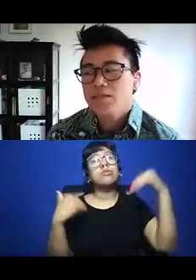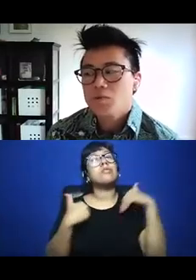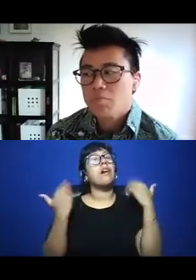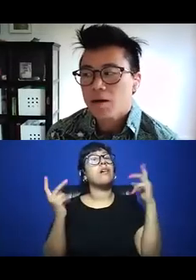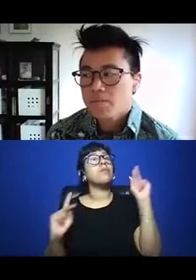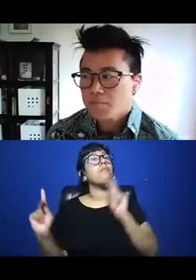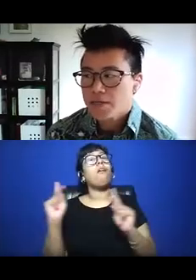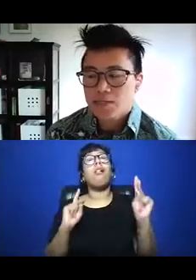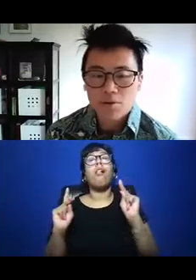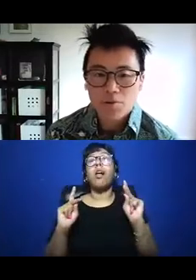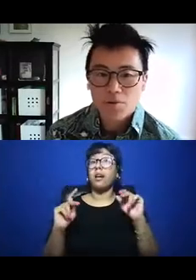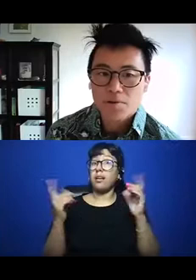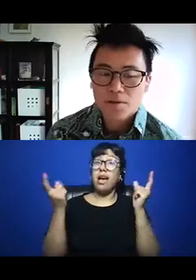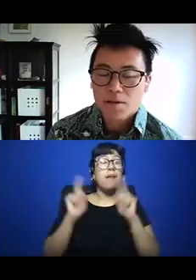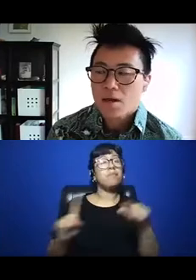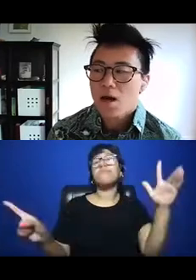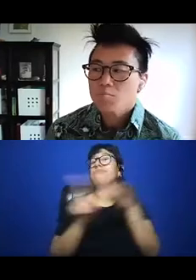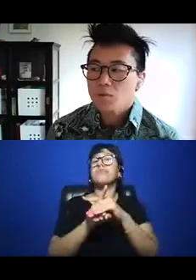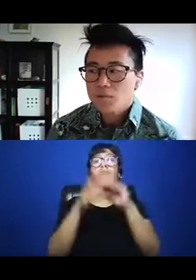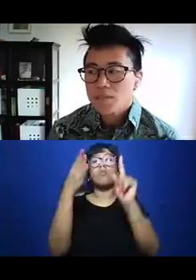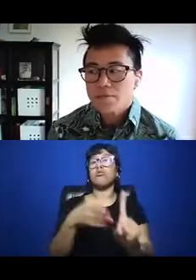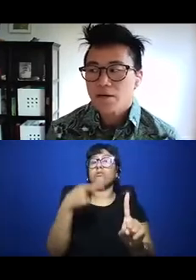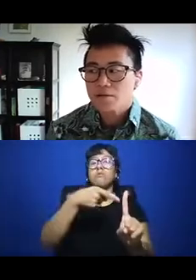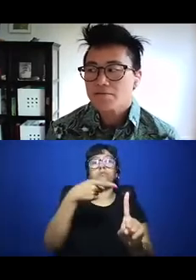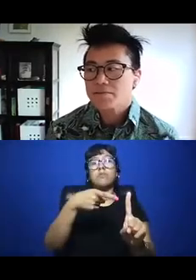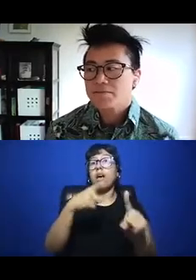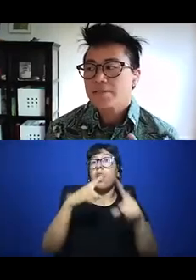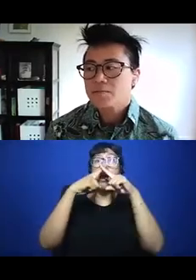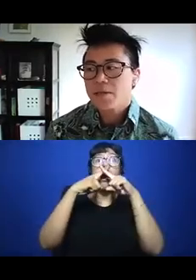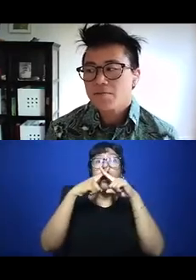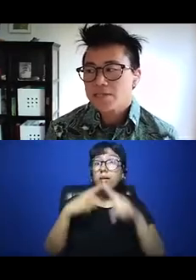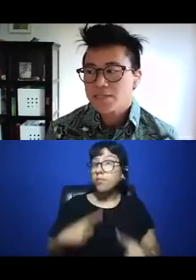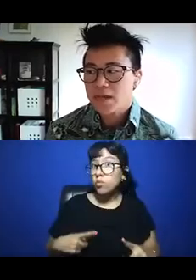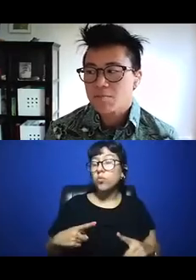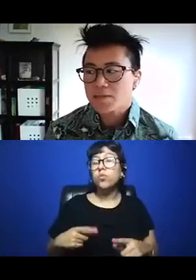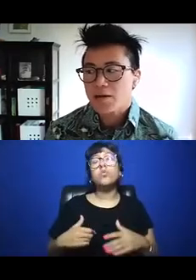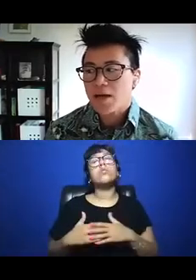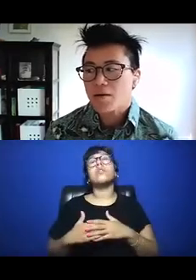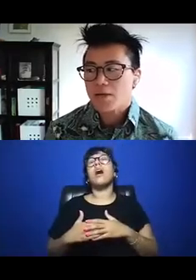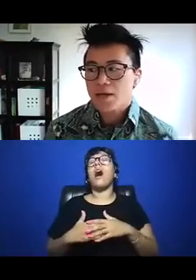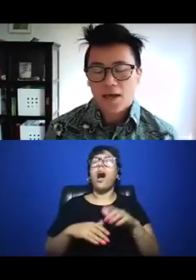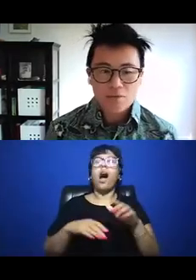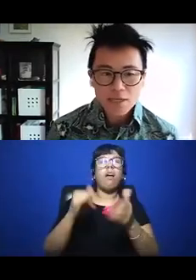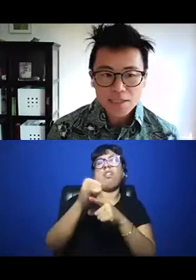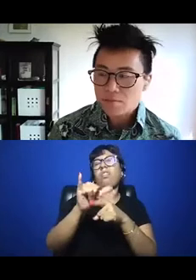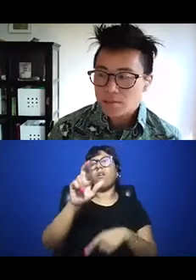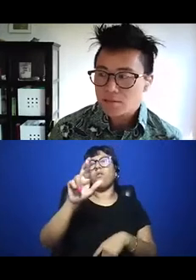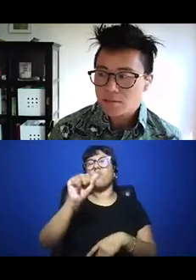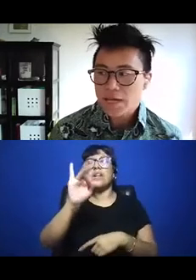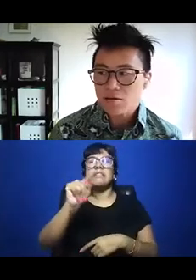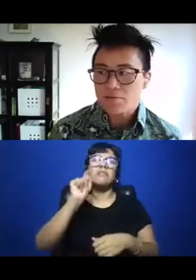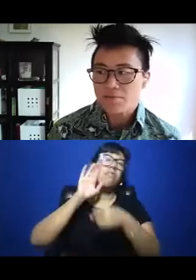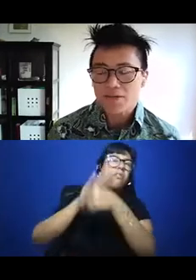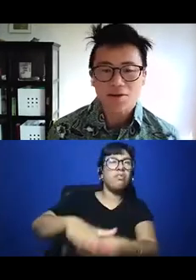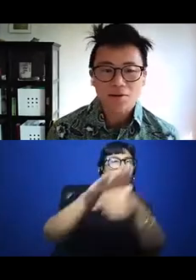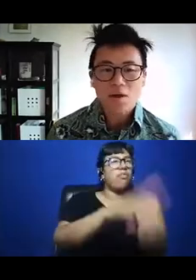And it is Zoom bombed by someone who unmutes themselves to make racist statements out loud and then attempts to